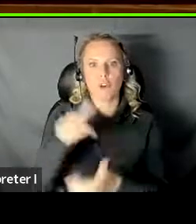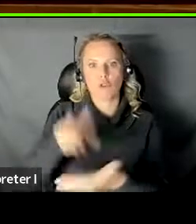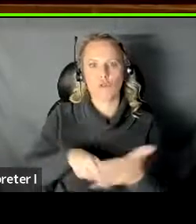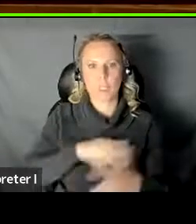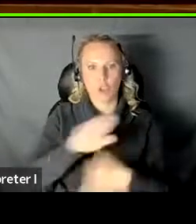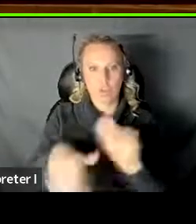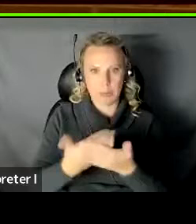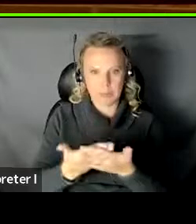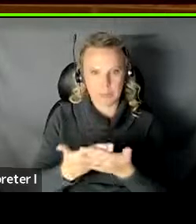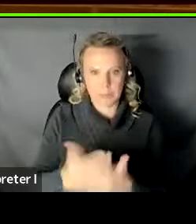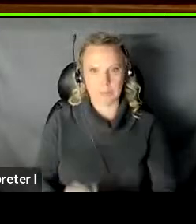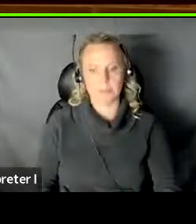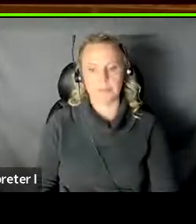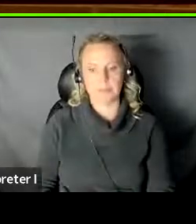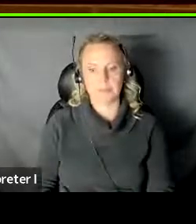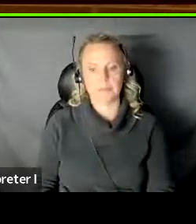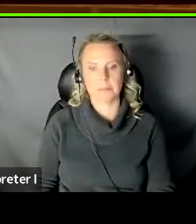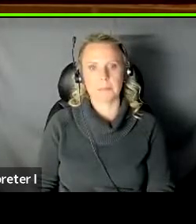unanimously.